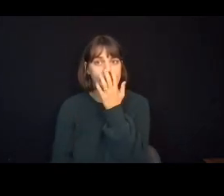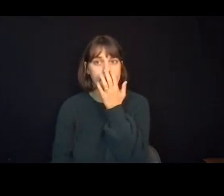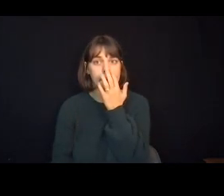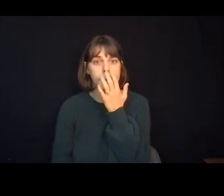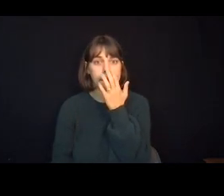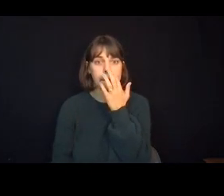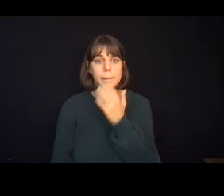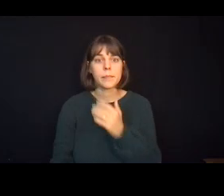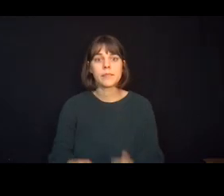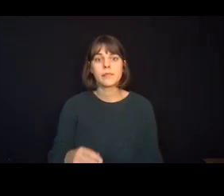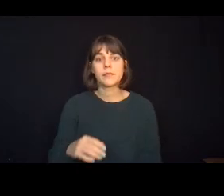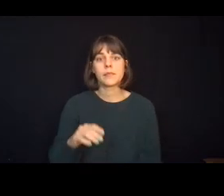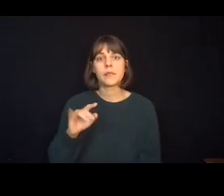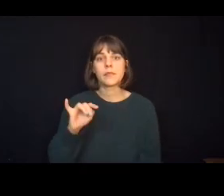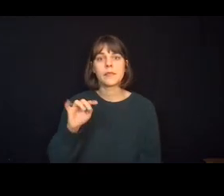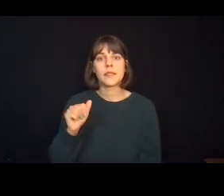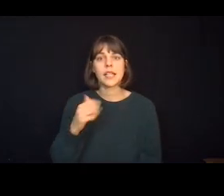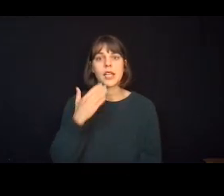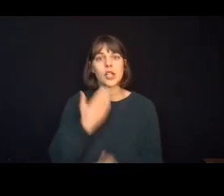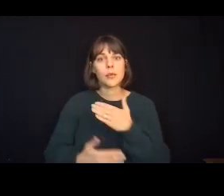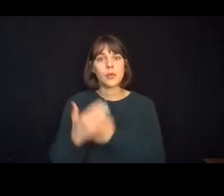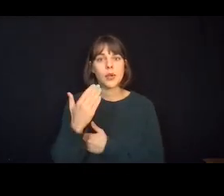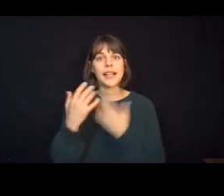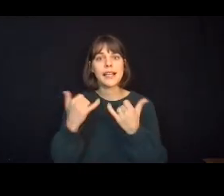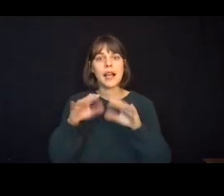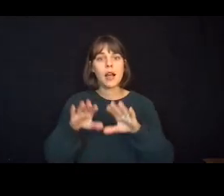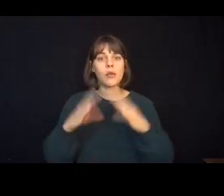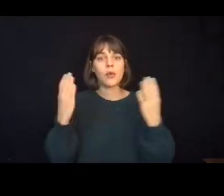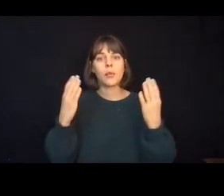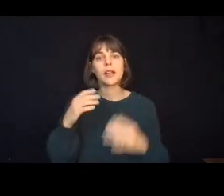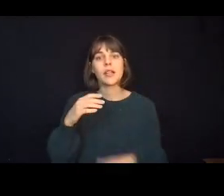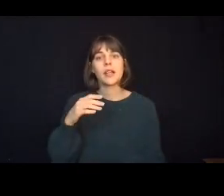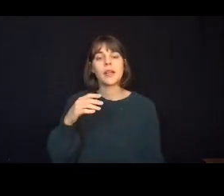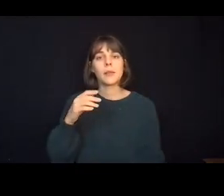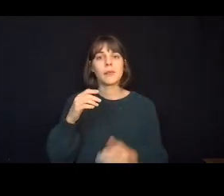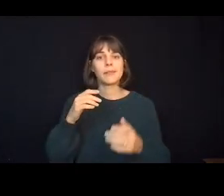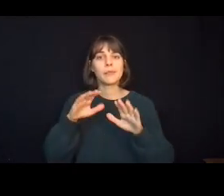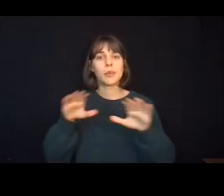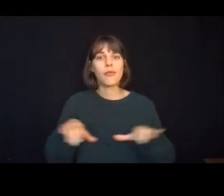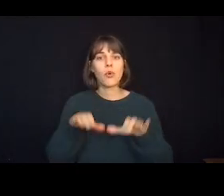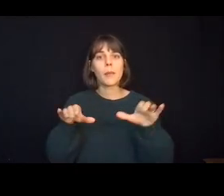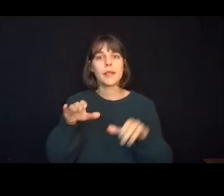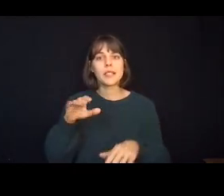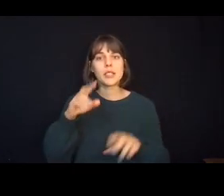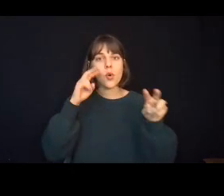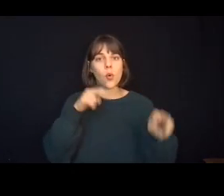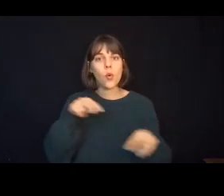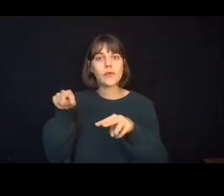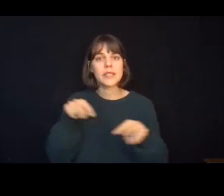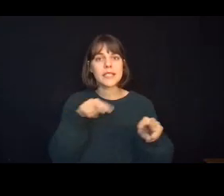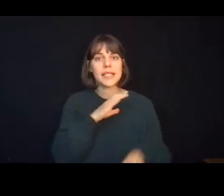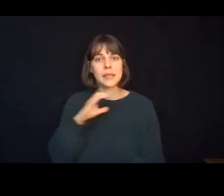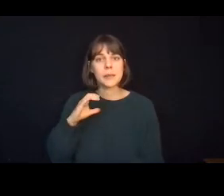Good morning. I will now call to order the Performance Oversight Committee. Other committee members, will you please identify